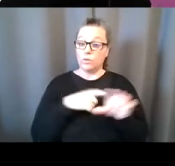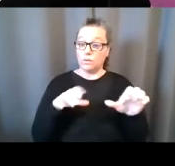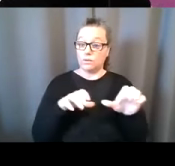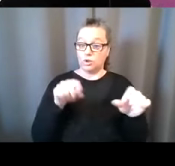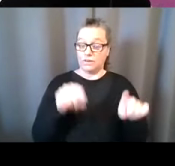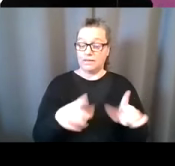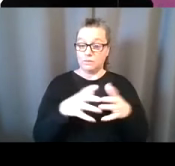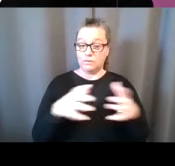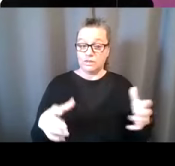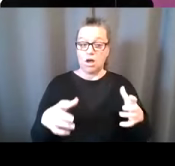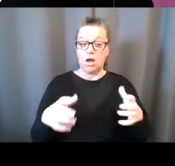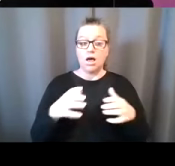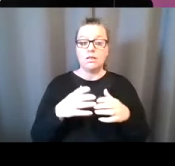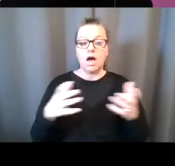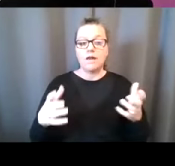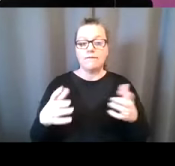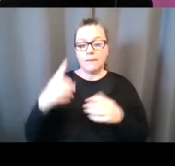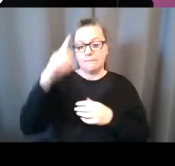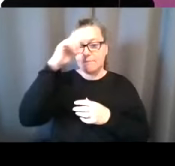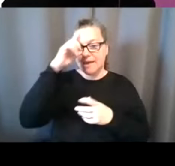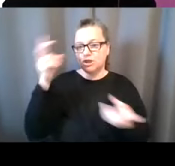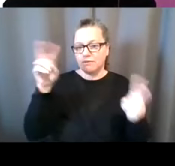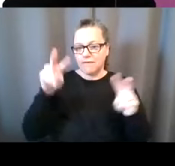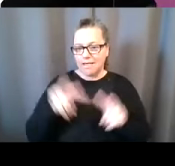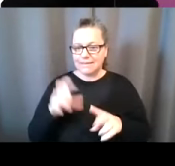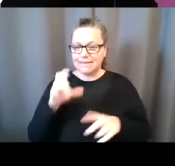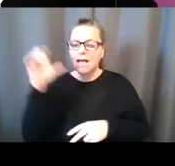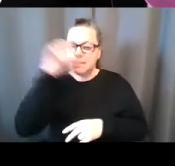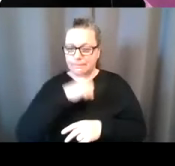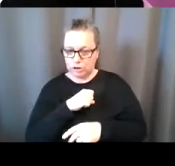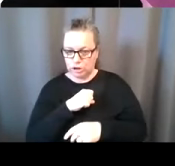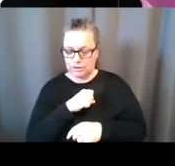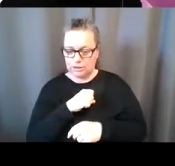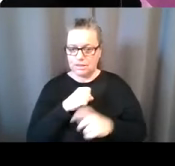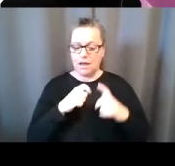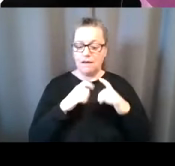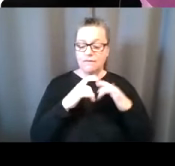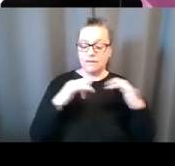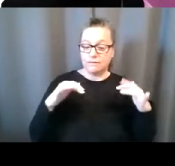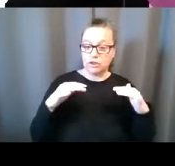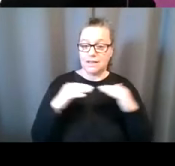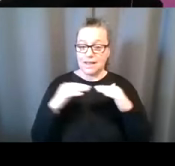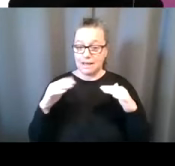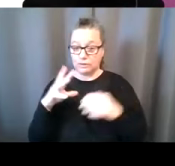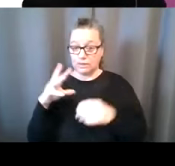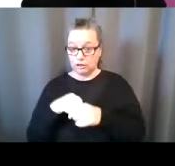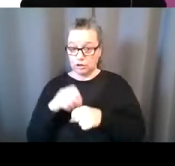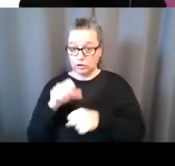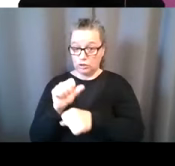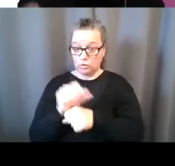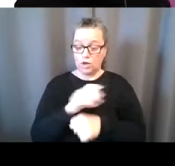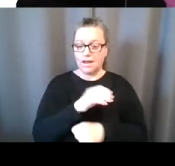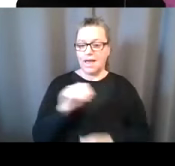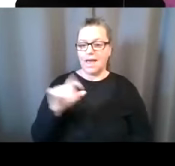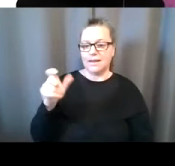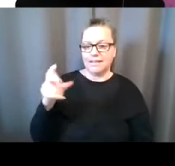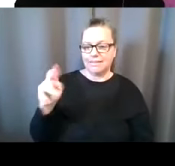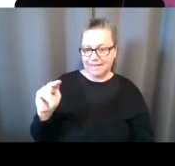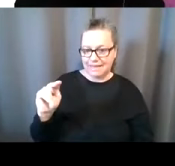mental valleys or assumptions around the idea of diversity, equity, and inclusion work and lean being